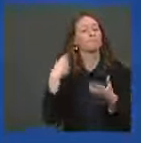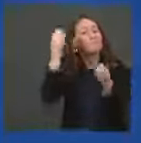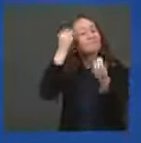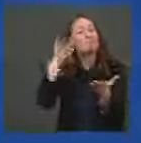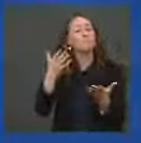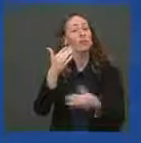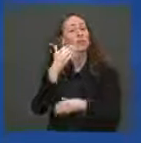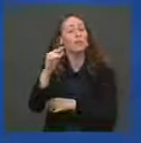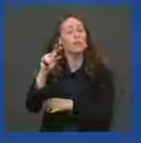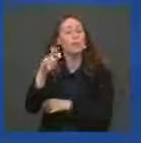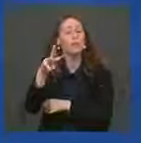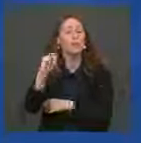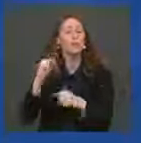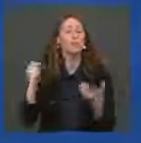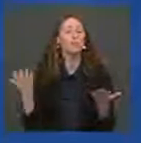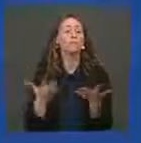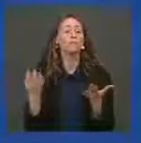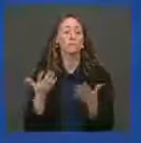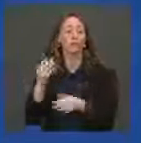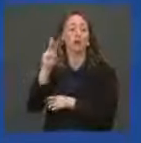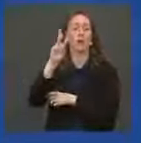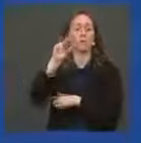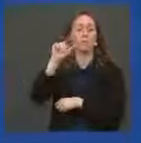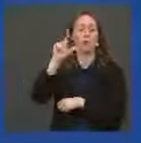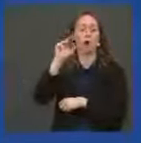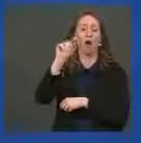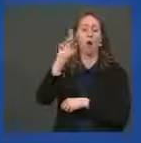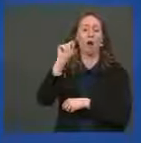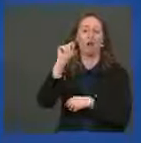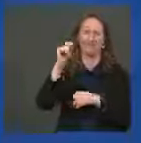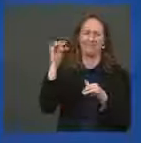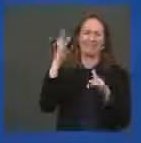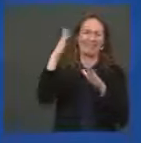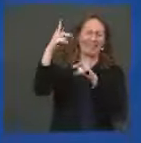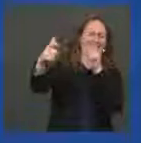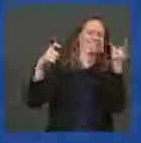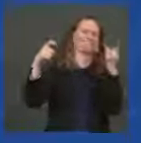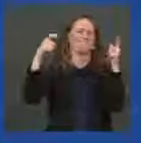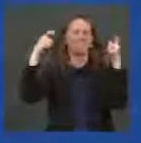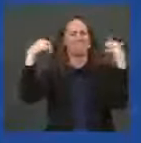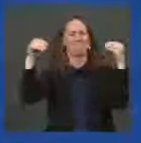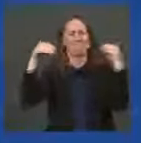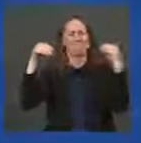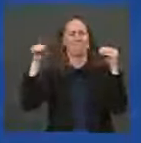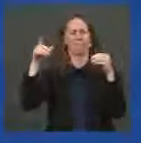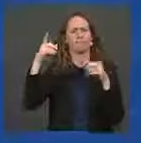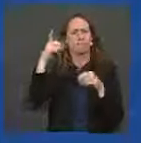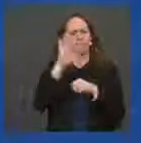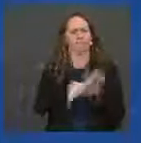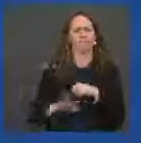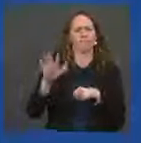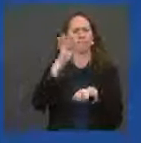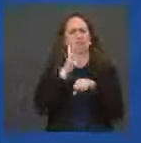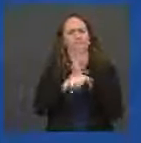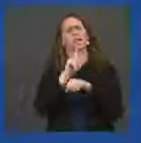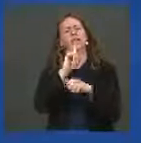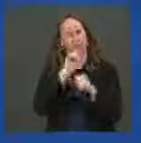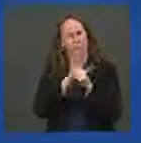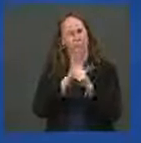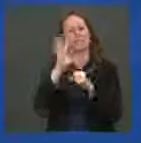Today, Walmart, our nation's largest retailer, is committing to go all in on moving its